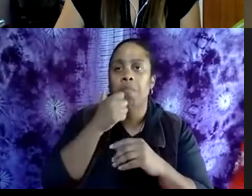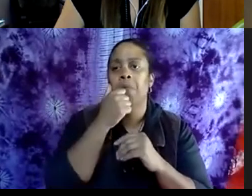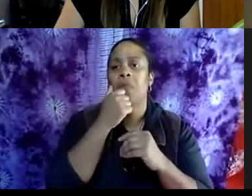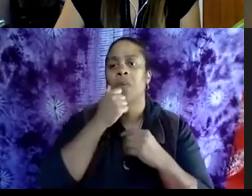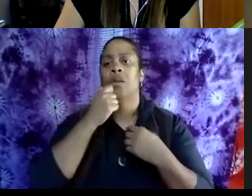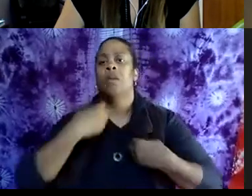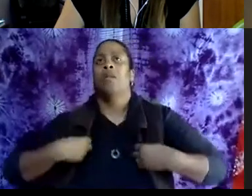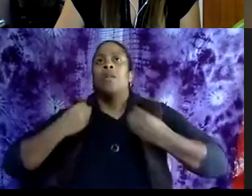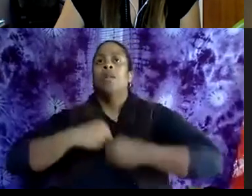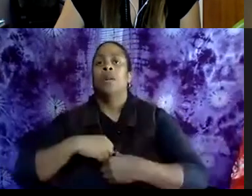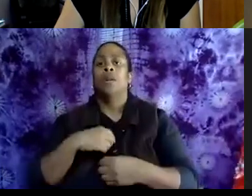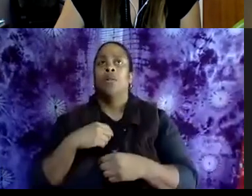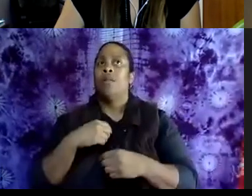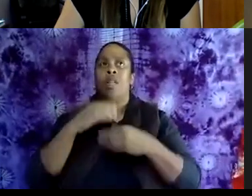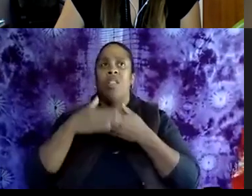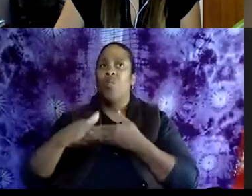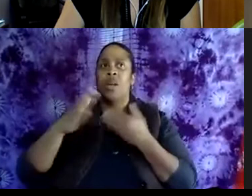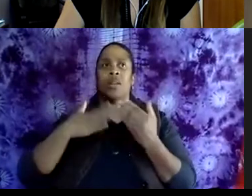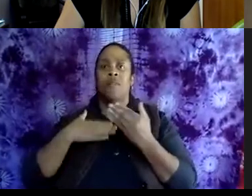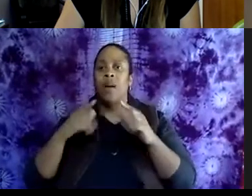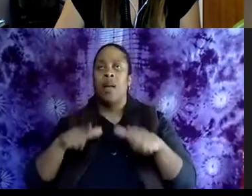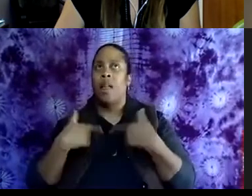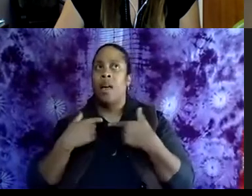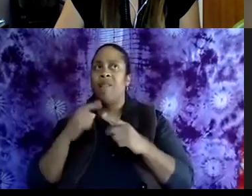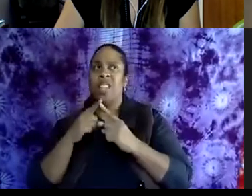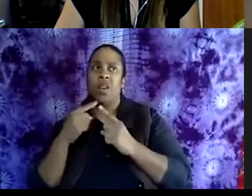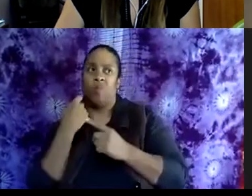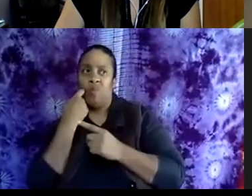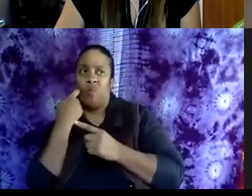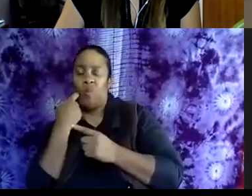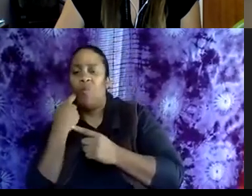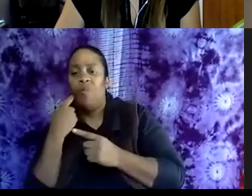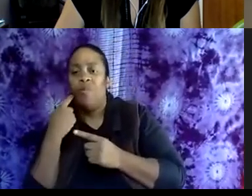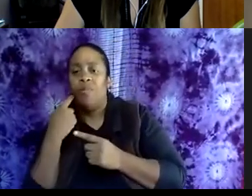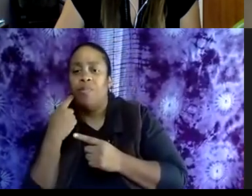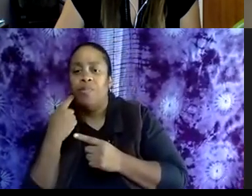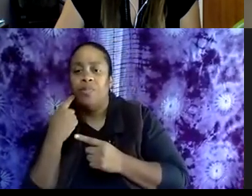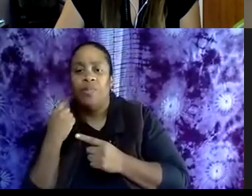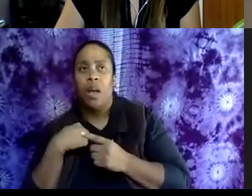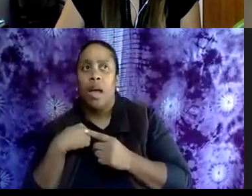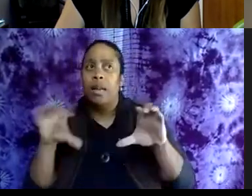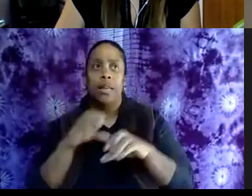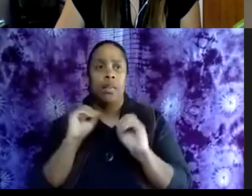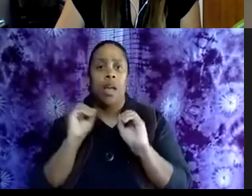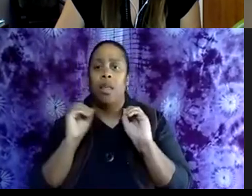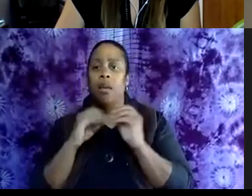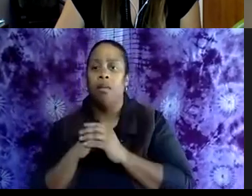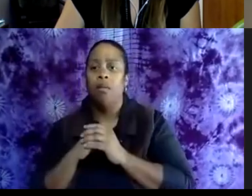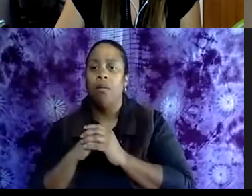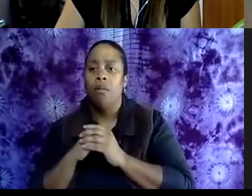for the rest of my life, up until just recently, I did nothing.